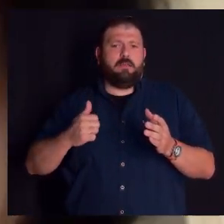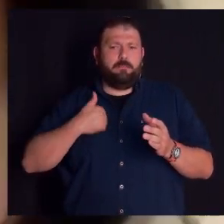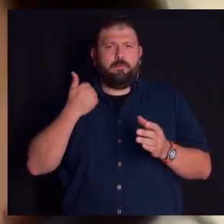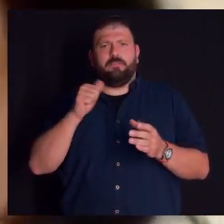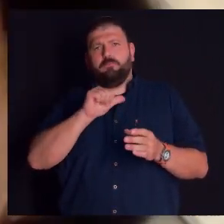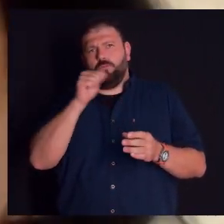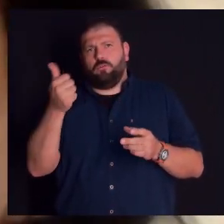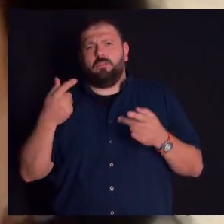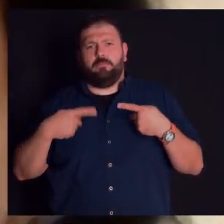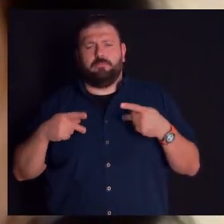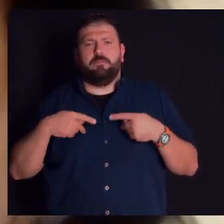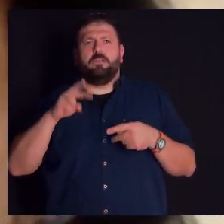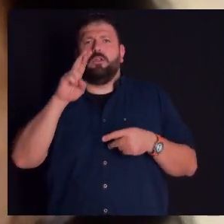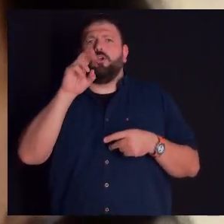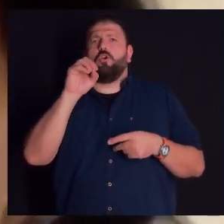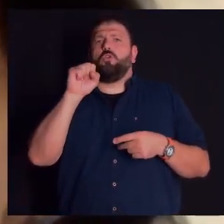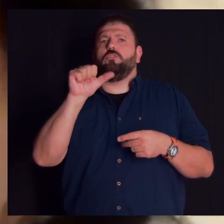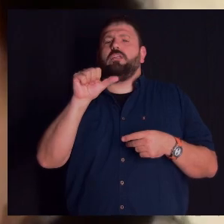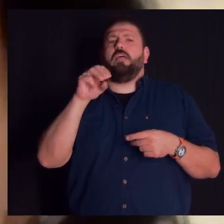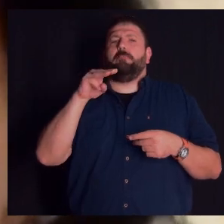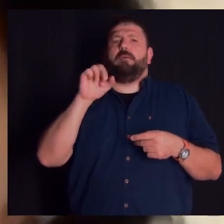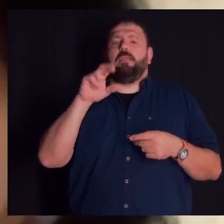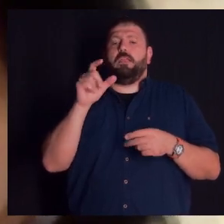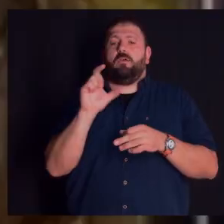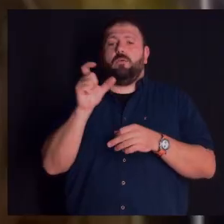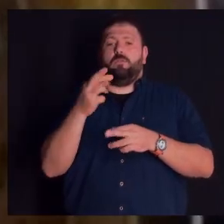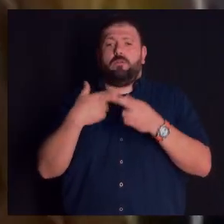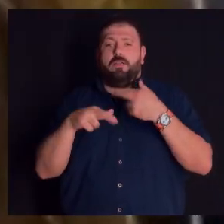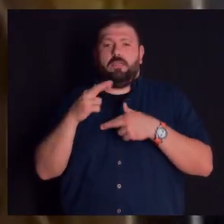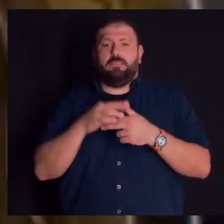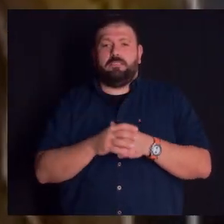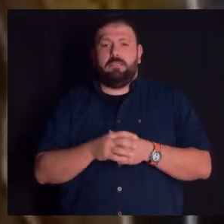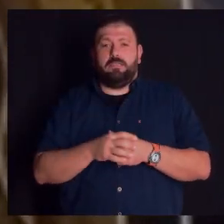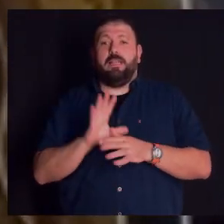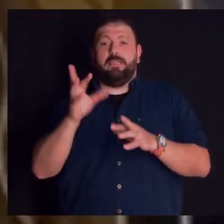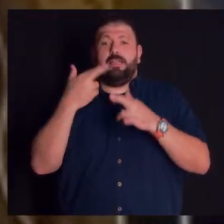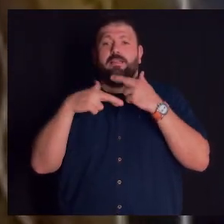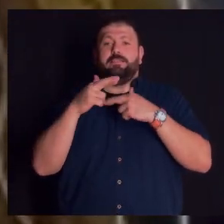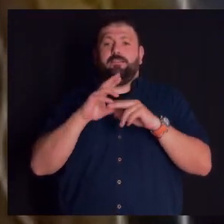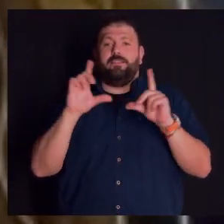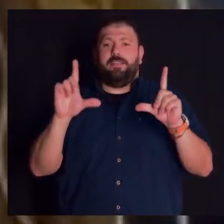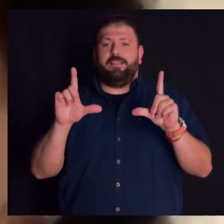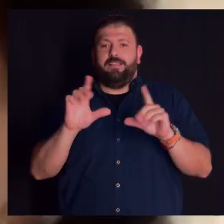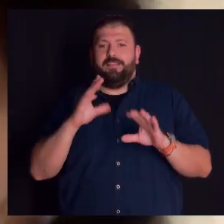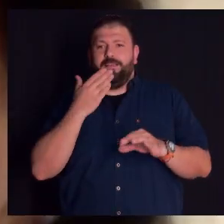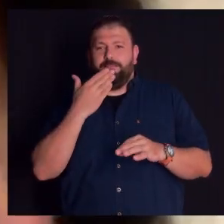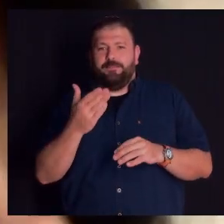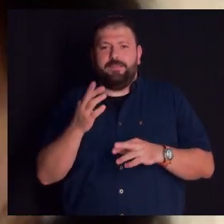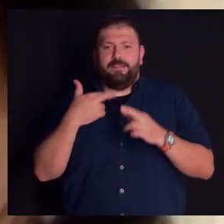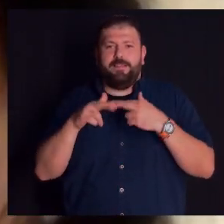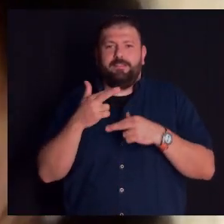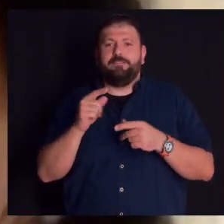them. We'll go back to Rosa Maria while they come. Okay, we're ready.